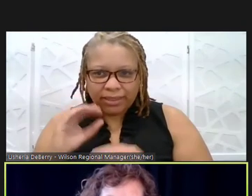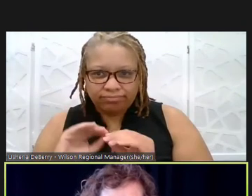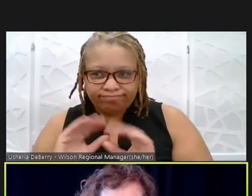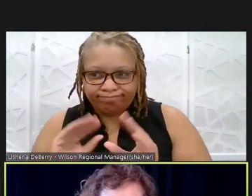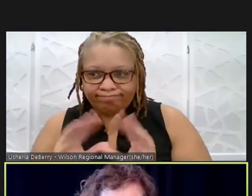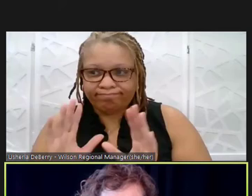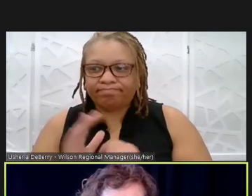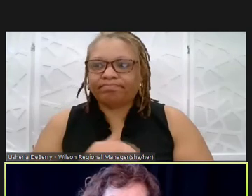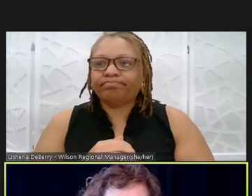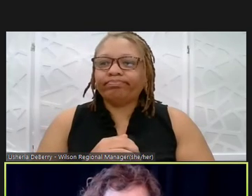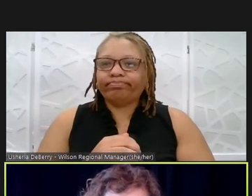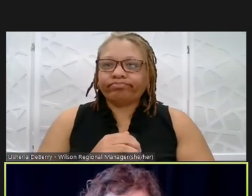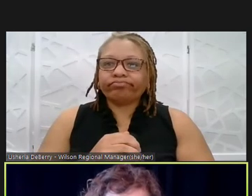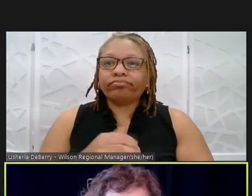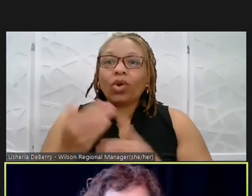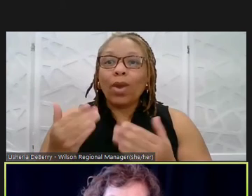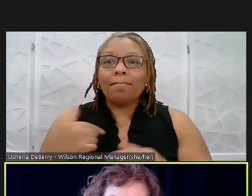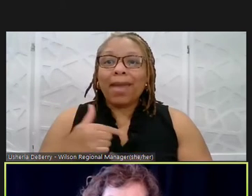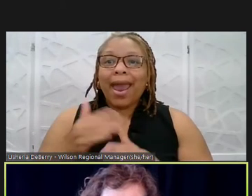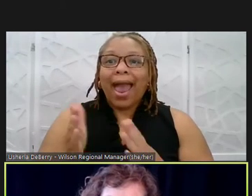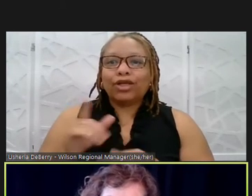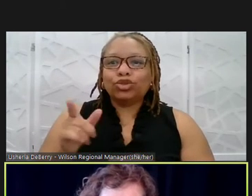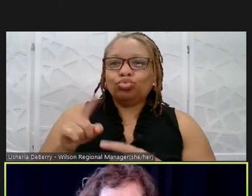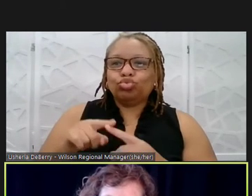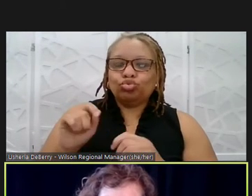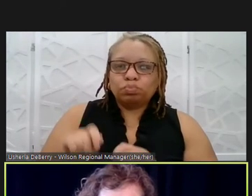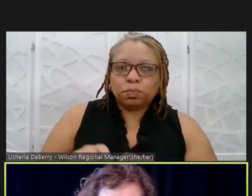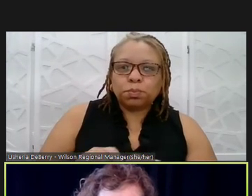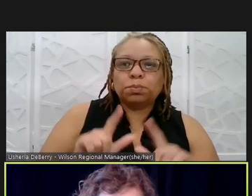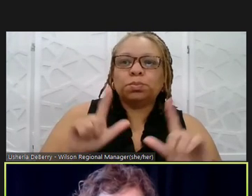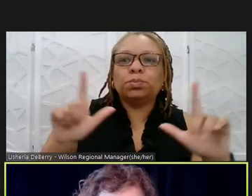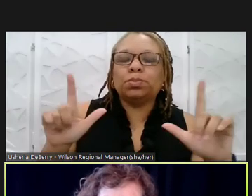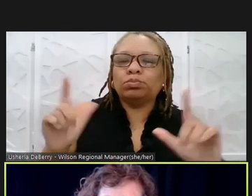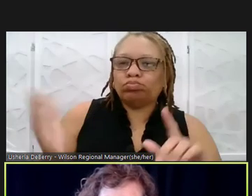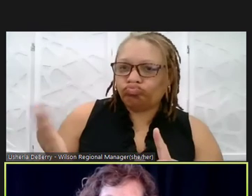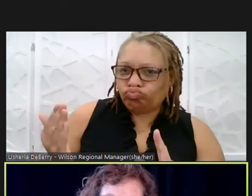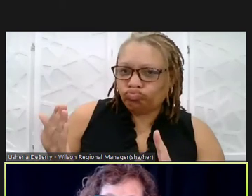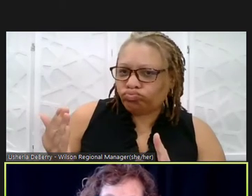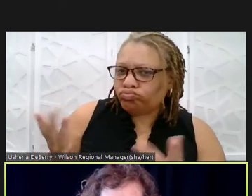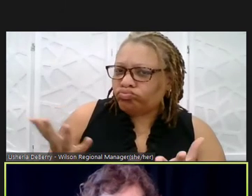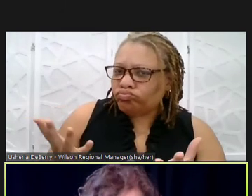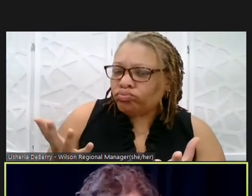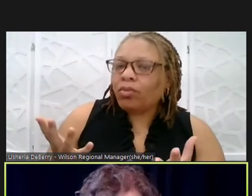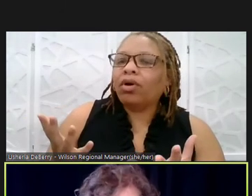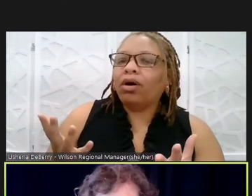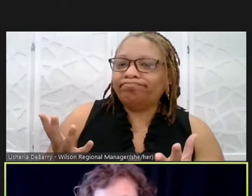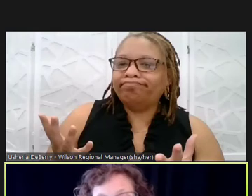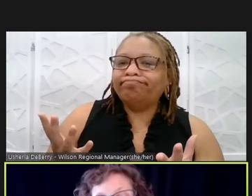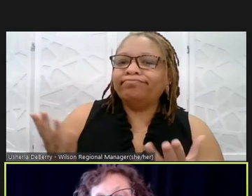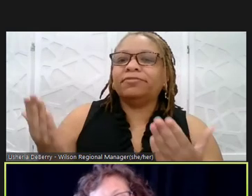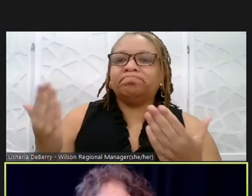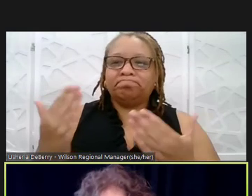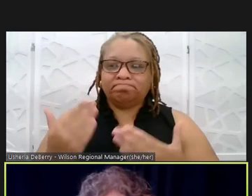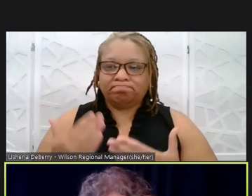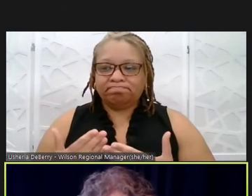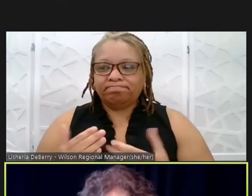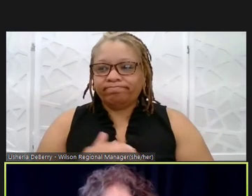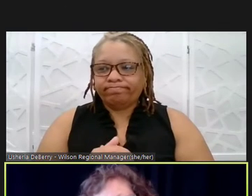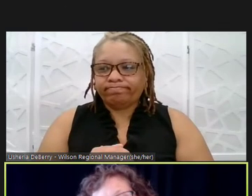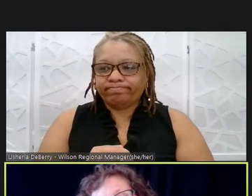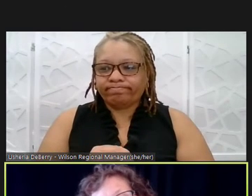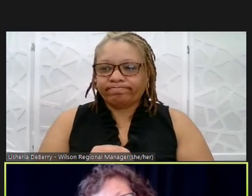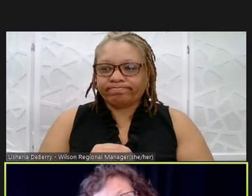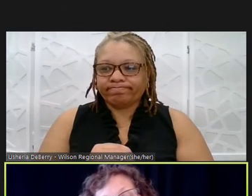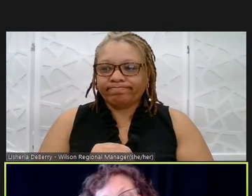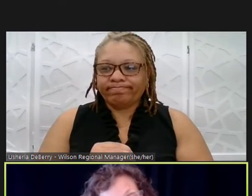You can also put the electronic hand up in the chat box or make a comment in the chat box. And at that Q&A